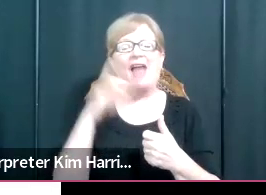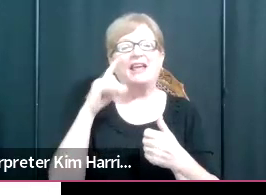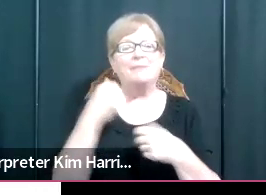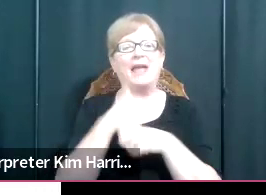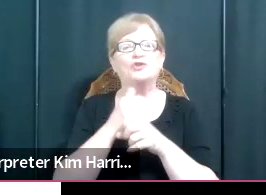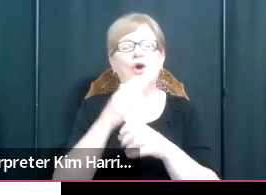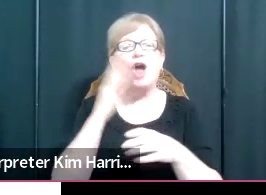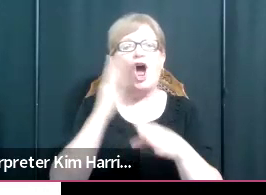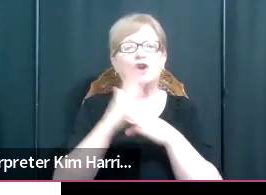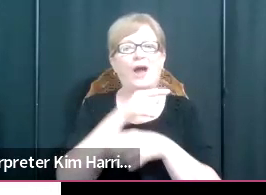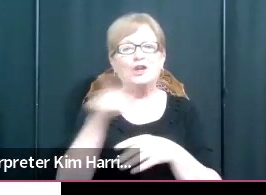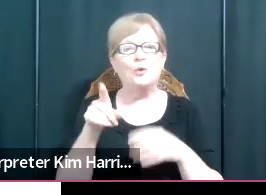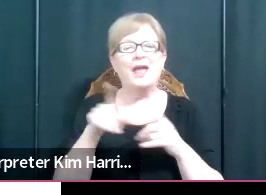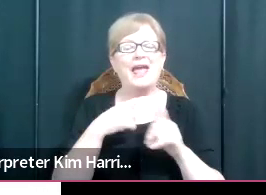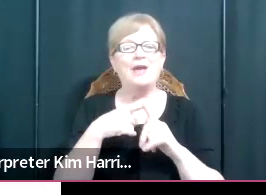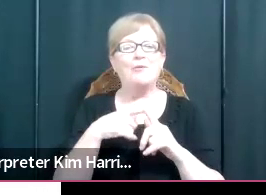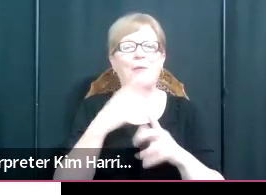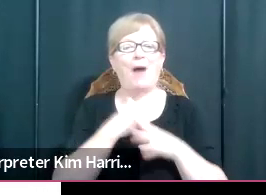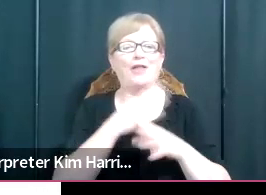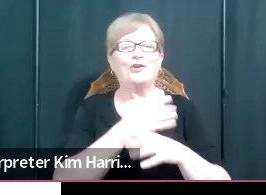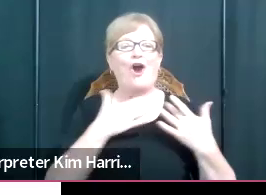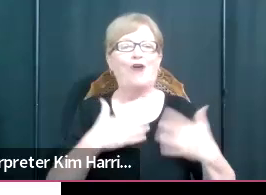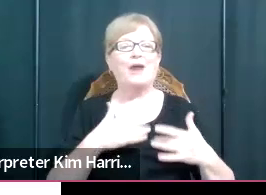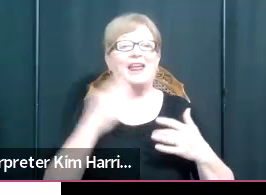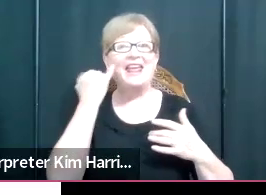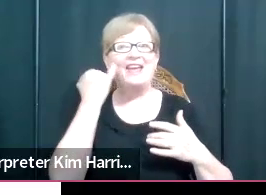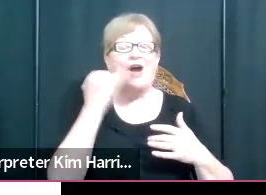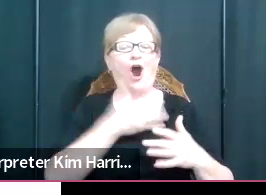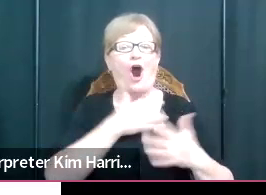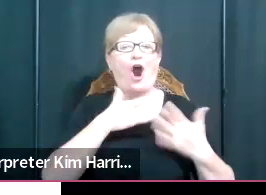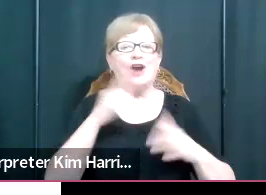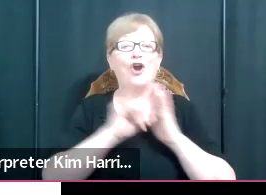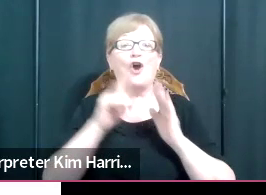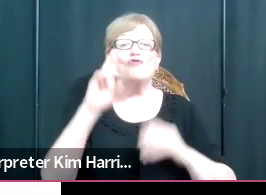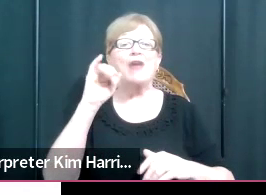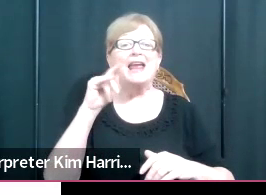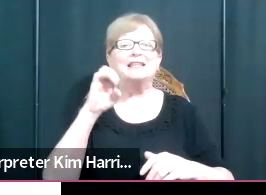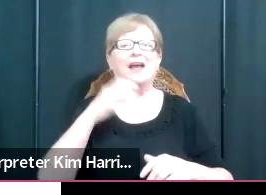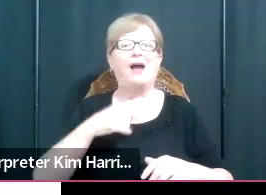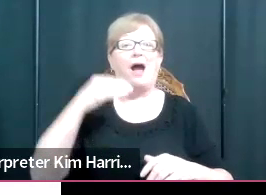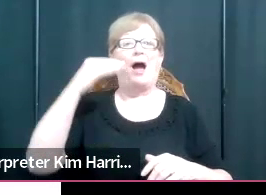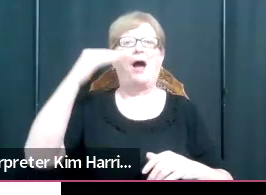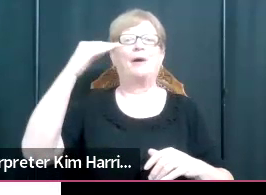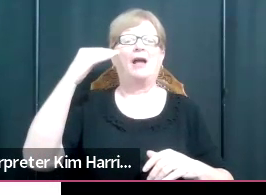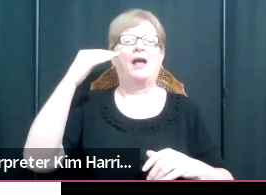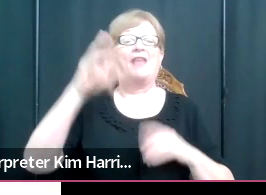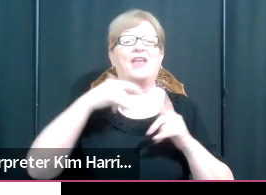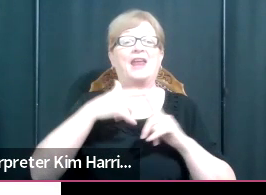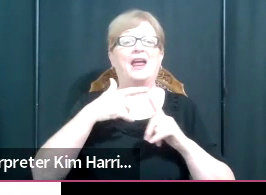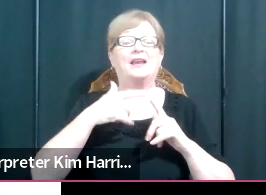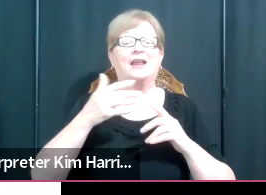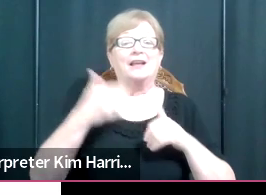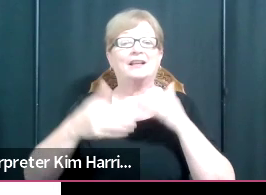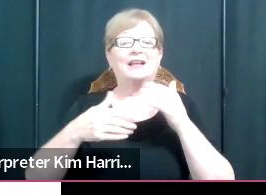your heart rate, and then if your heart rate goes up too high, it will require that you use coping skills to move along in the